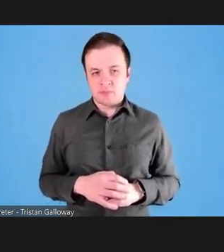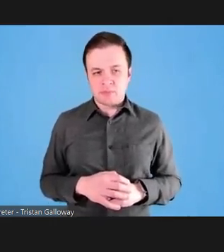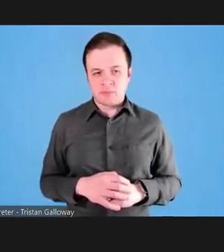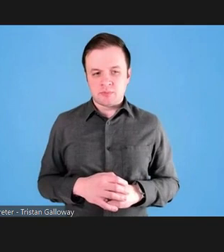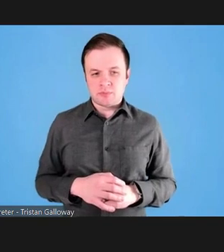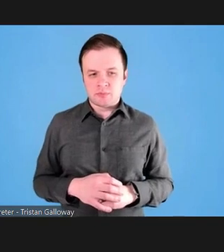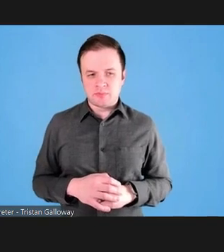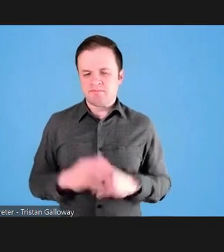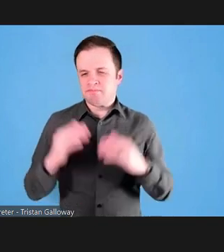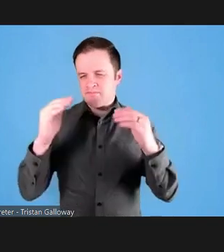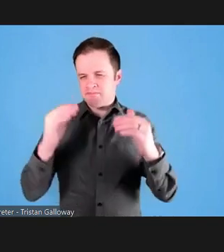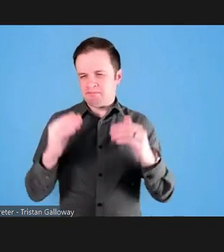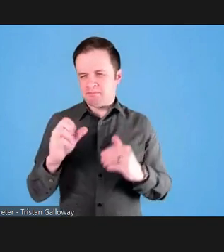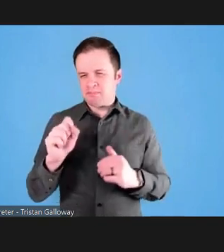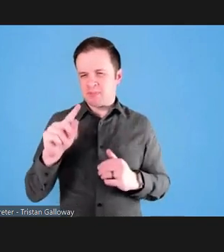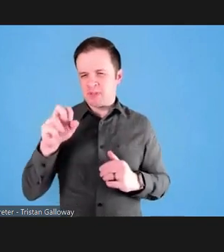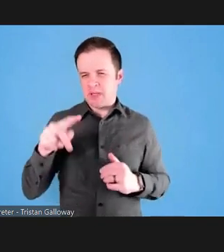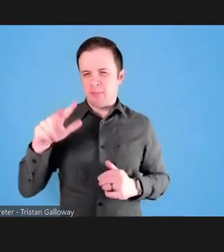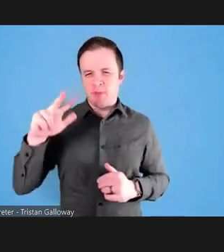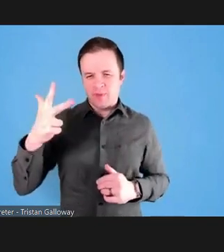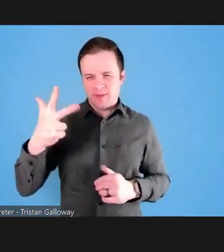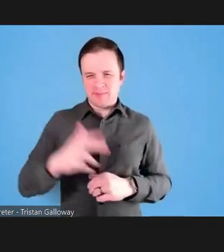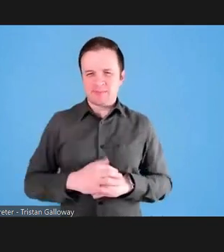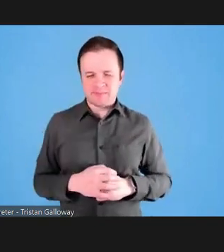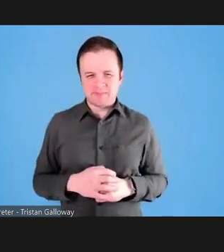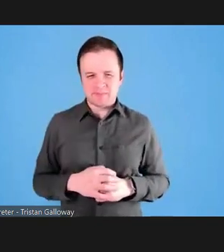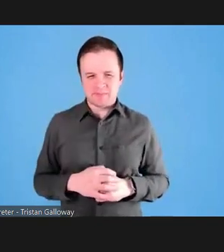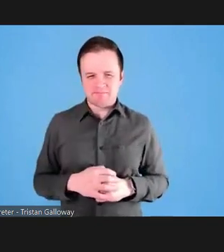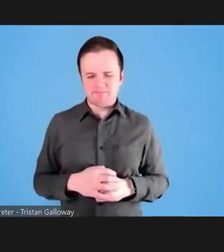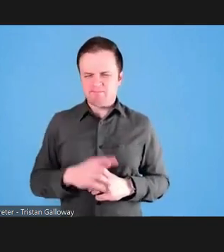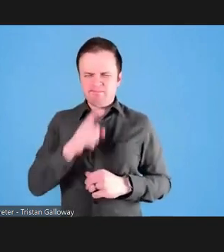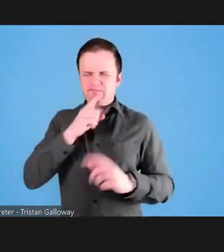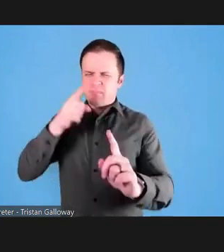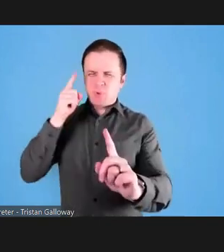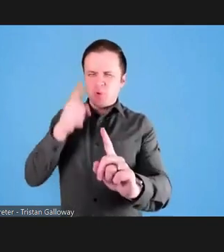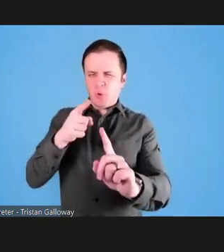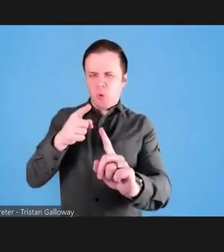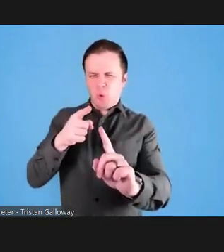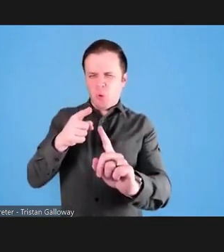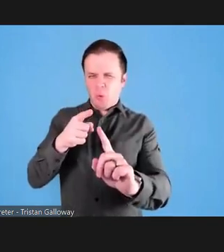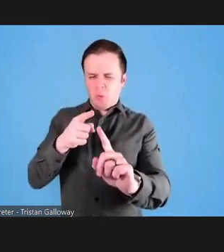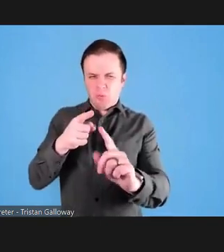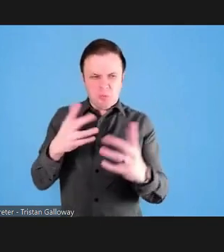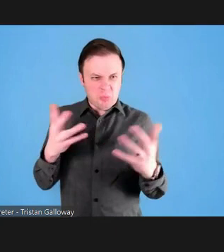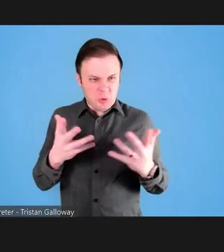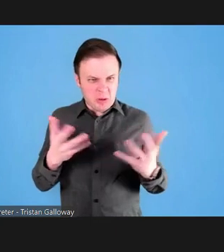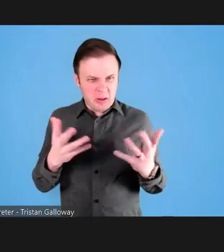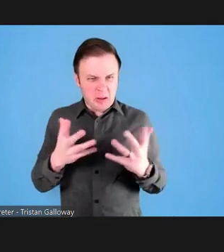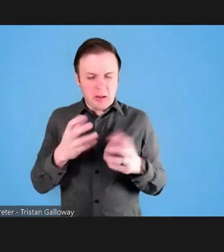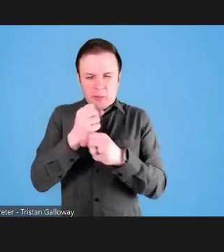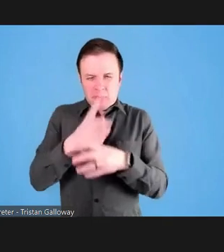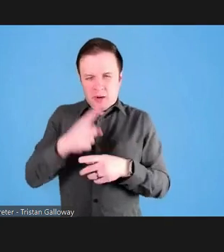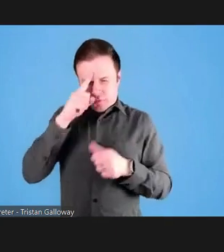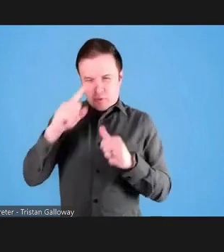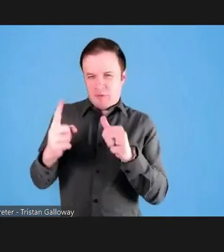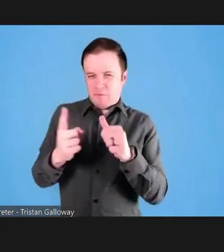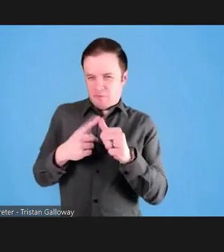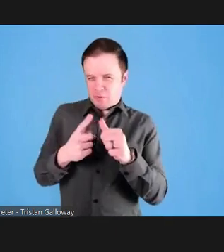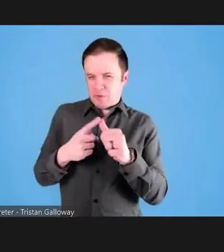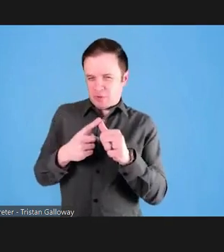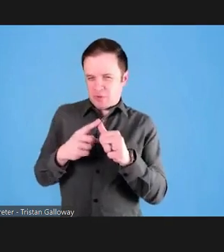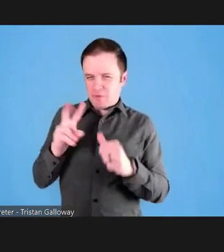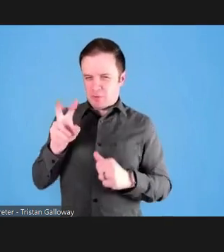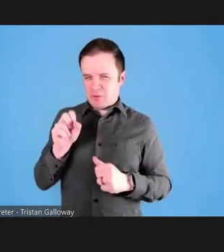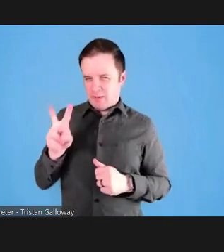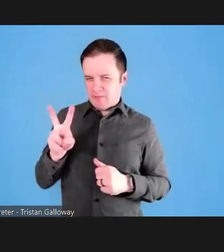Now let's move on to step 3. The overall goal of step 3 is to prepare for the initial virtual site visit